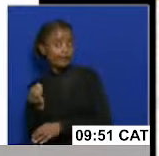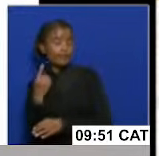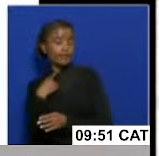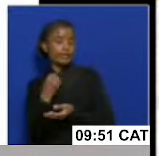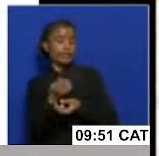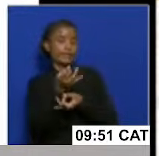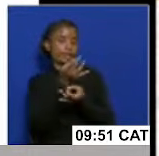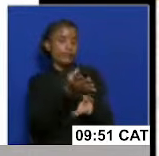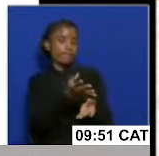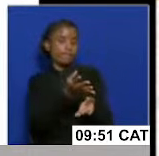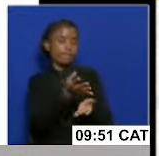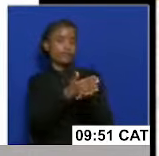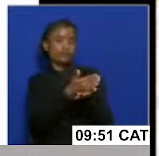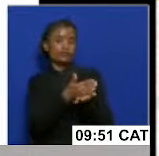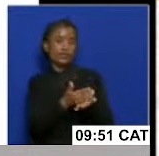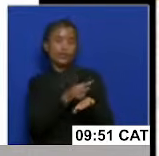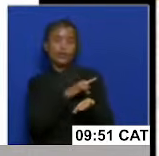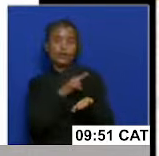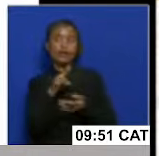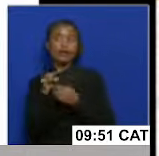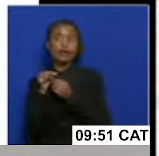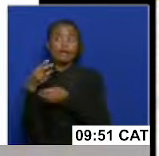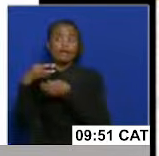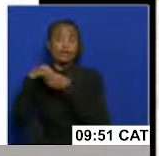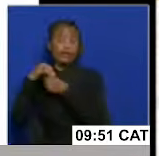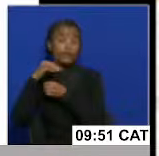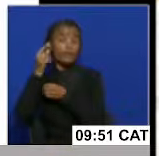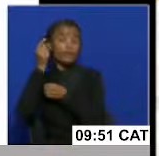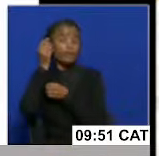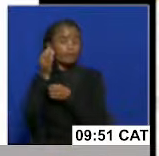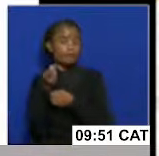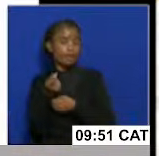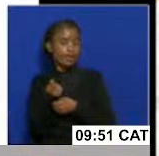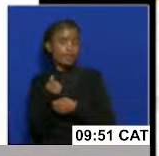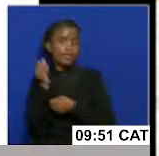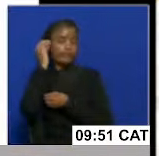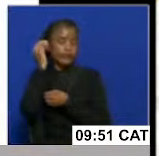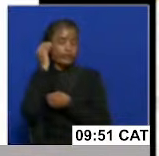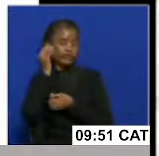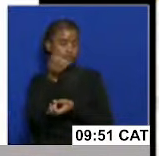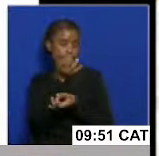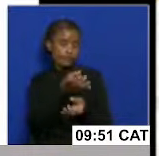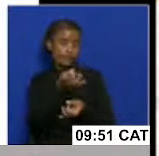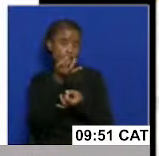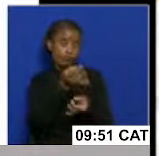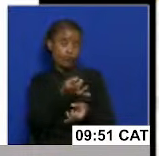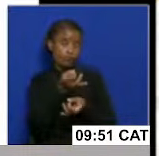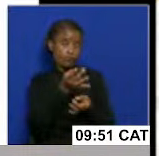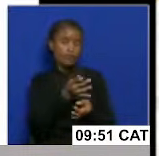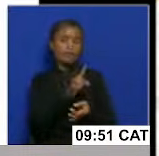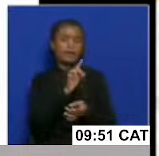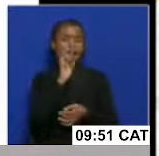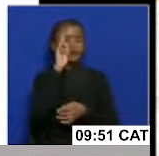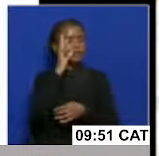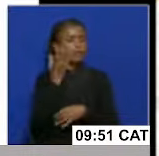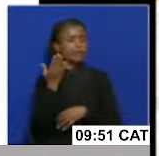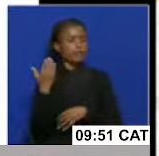him. I then remembered information that I had previously received from an informant about